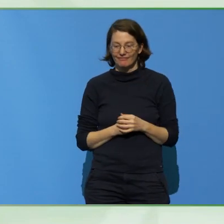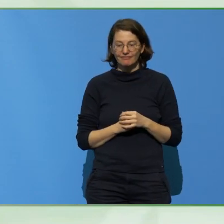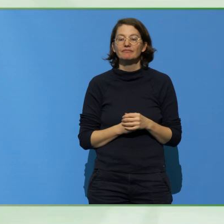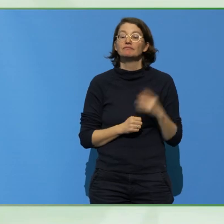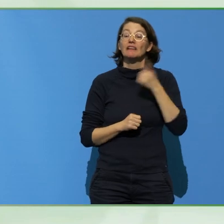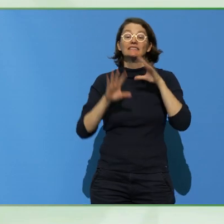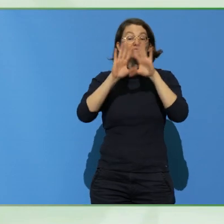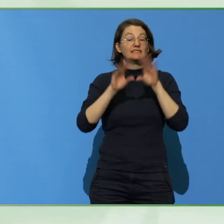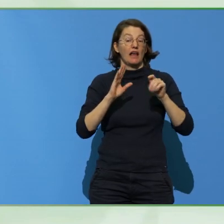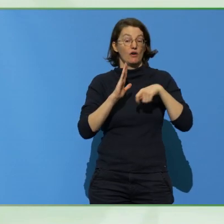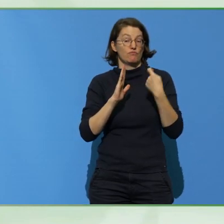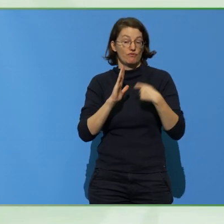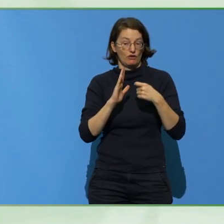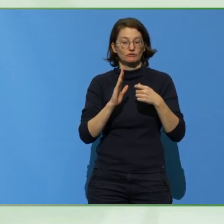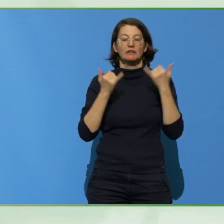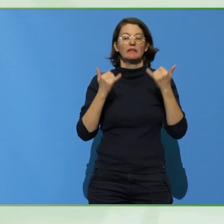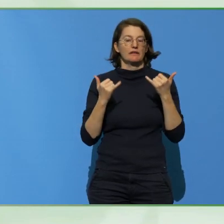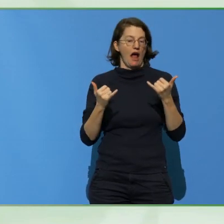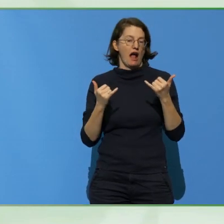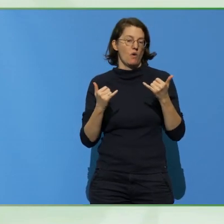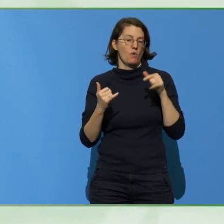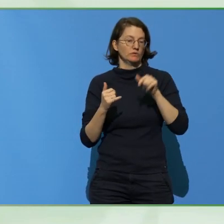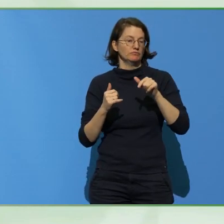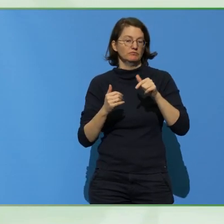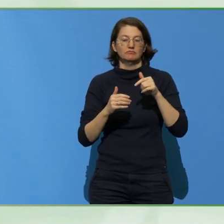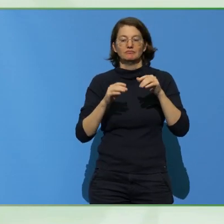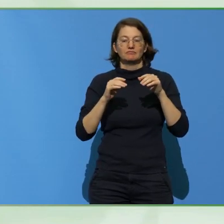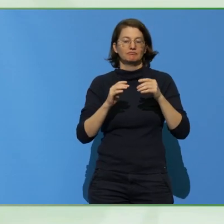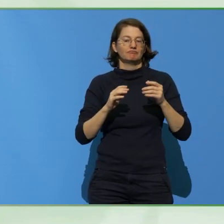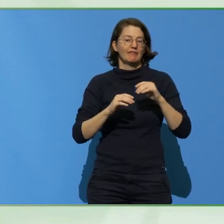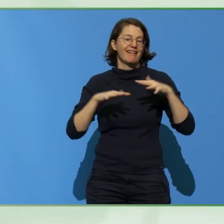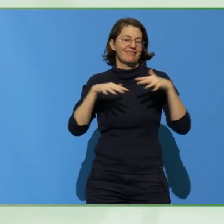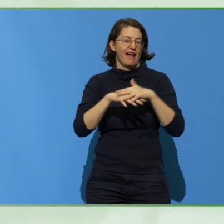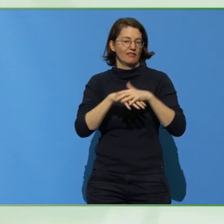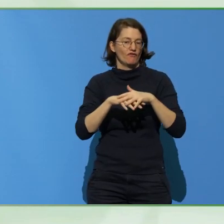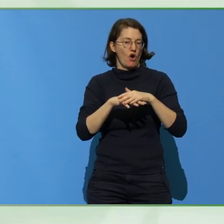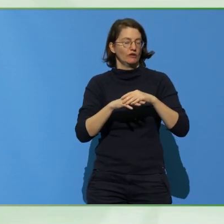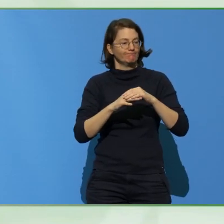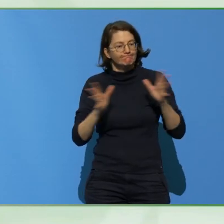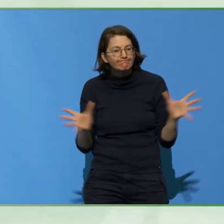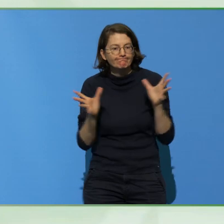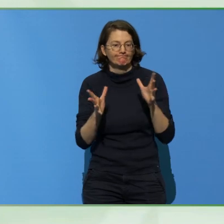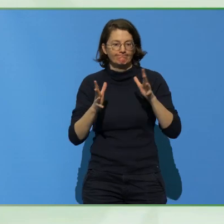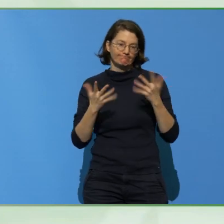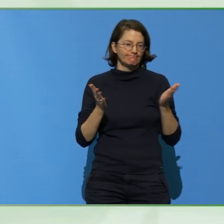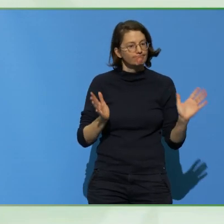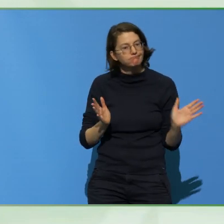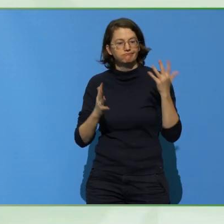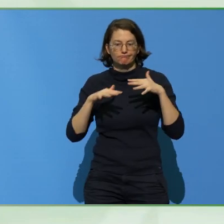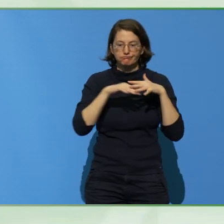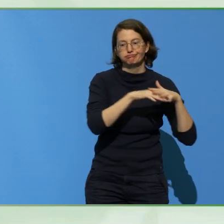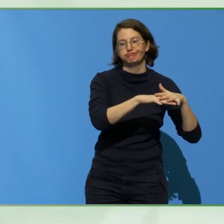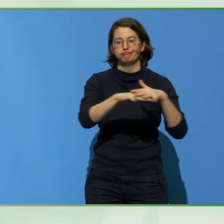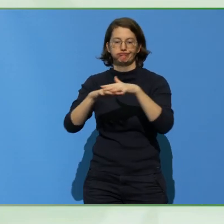also connect them with accelerator programs, with incubators if they have brilliant ideas, and also with investors and